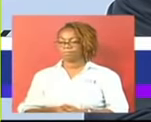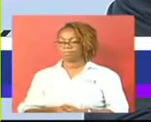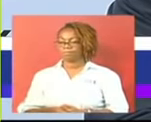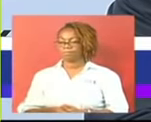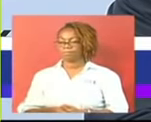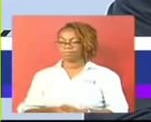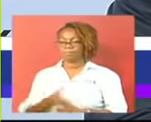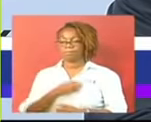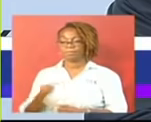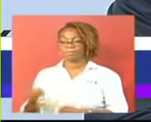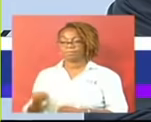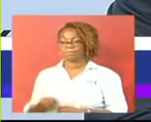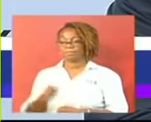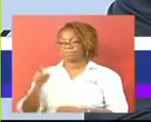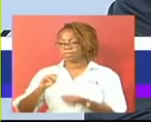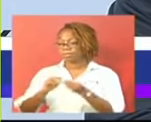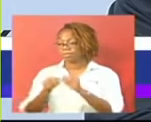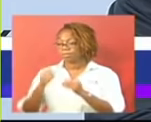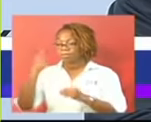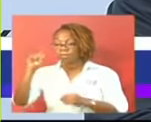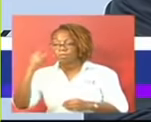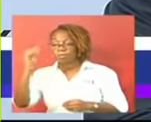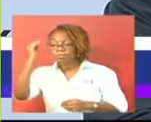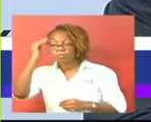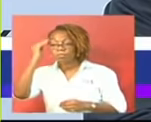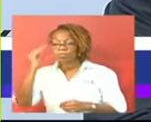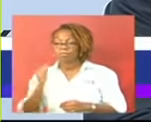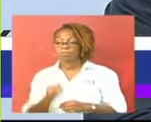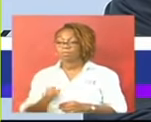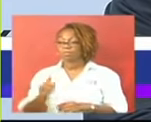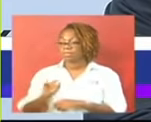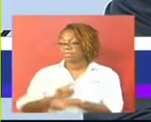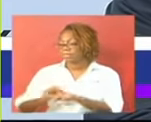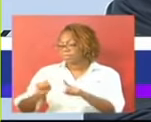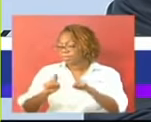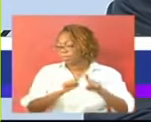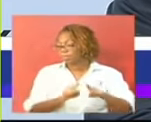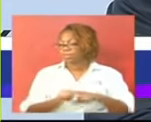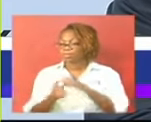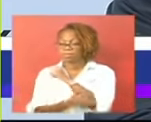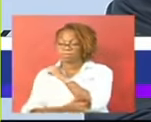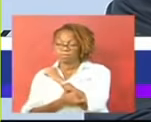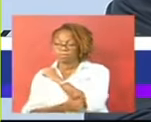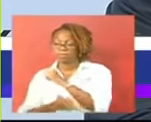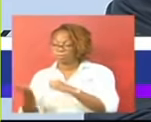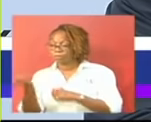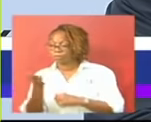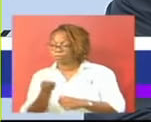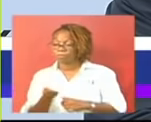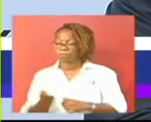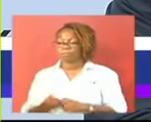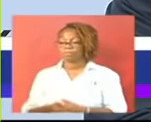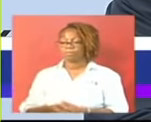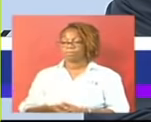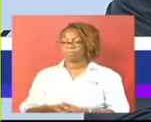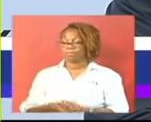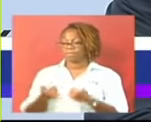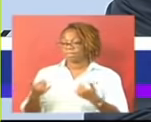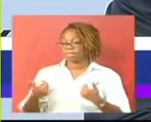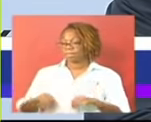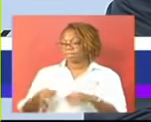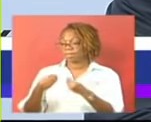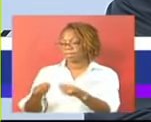vulnerable population with a higher risk of death is being affected or not. So when you see the global rate,